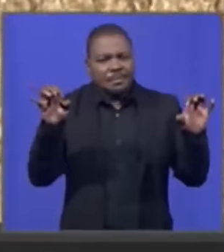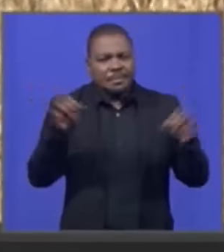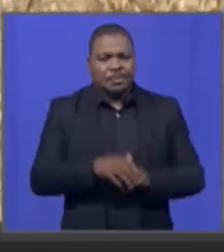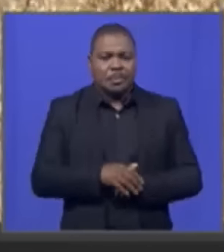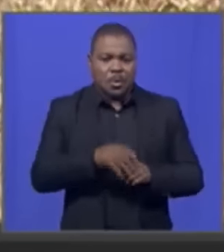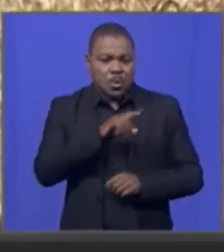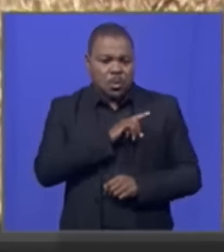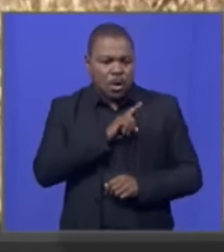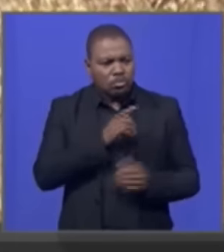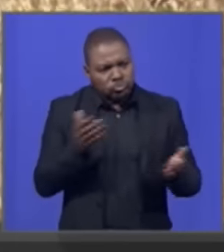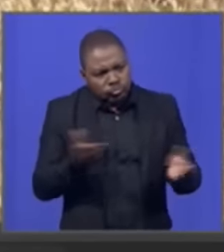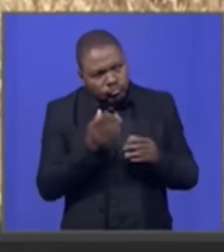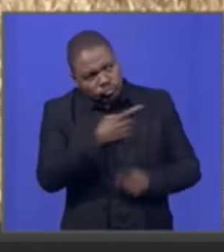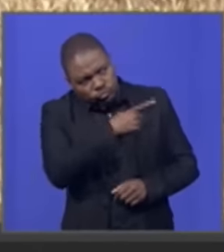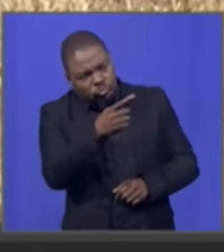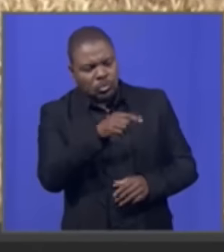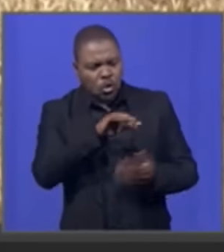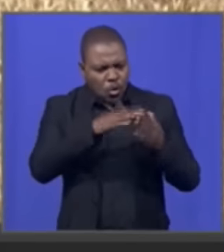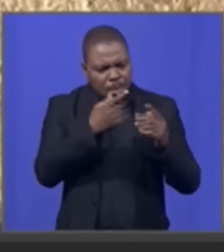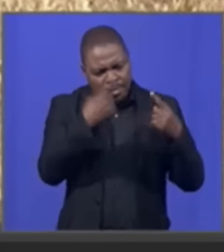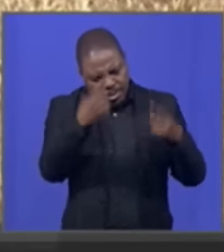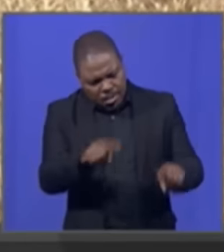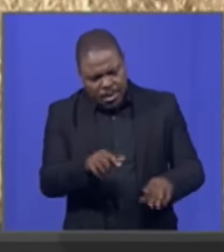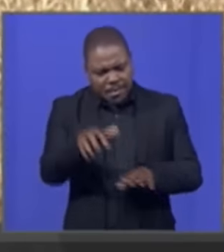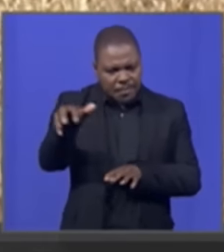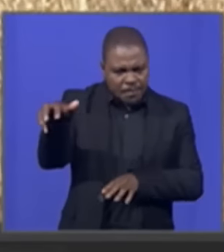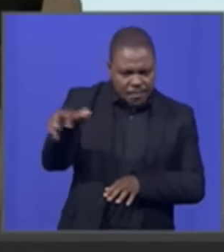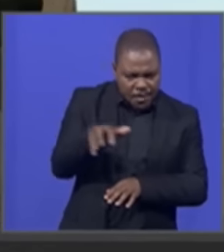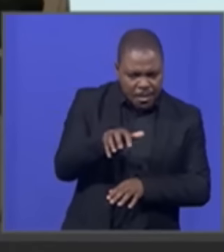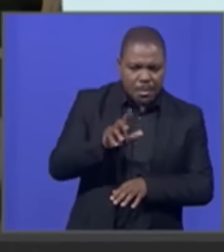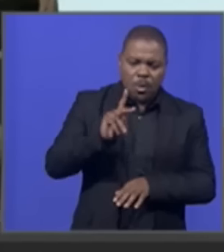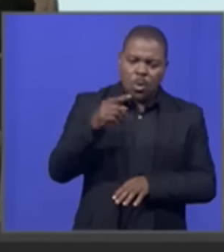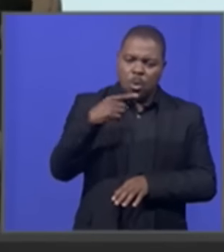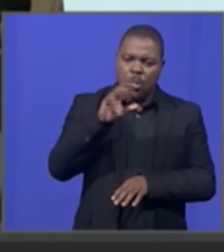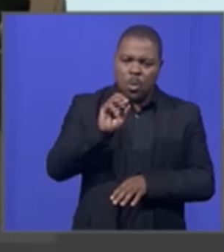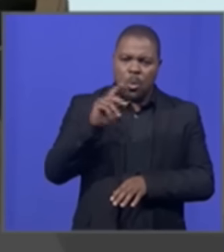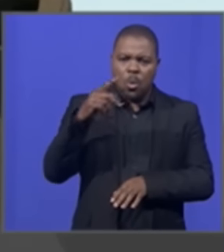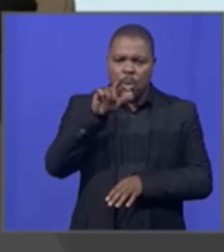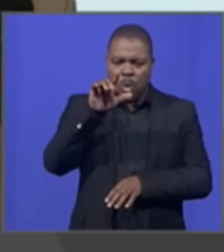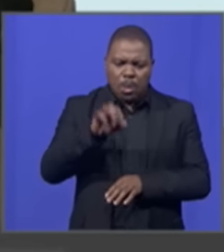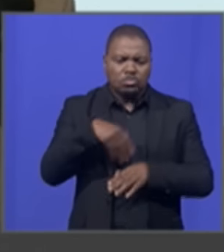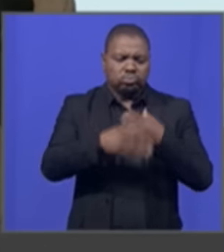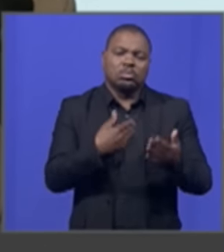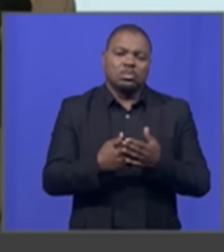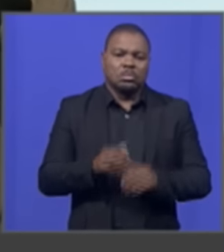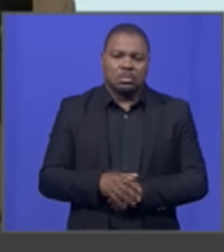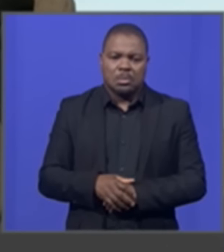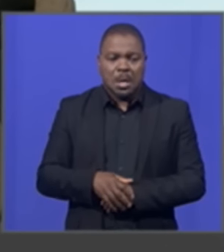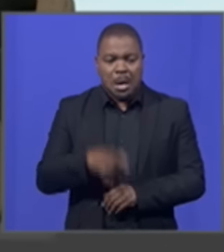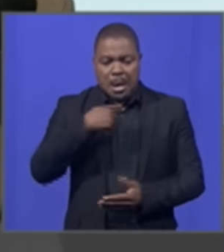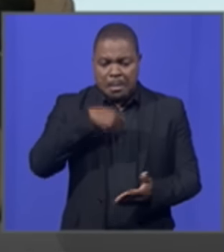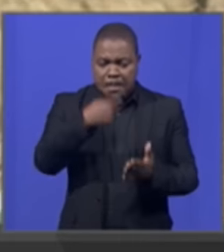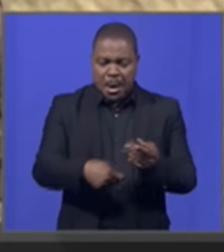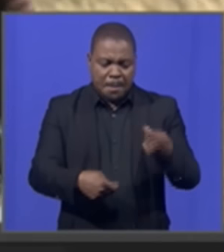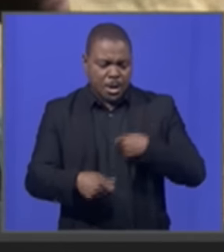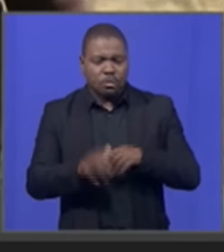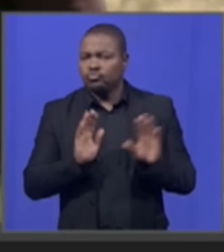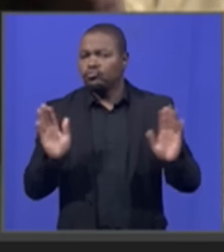Seno ke go rotloetsa baagi go lema le go godisa ikonomi ya Gogole. Ga ke ba tšhatše ke tsa